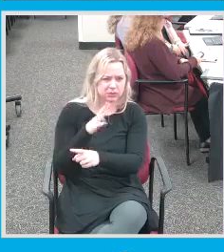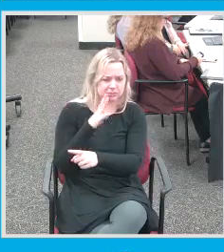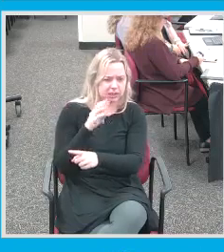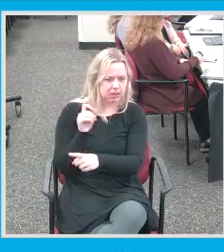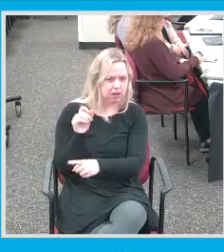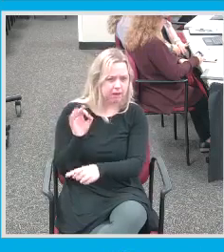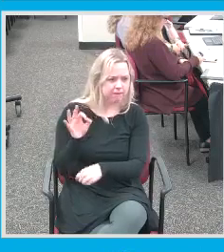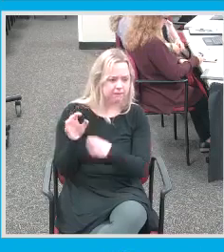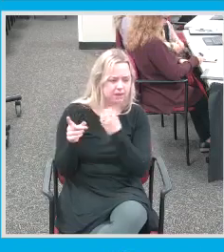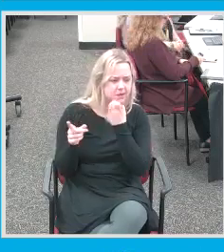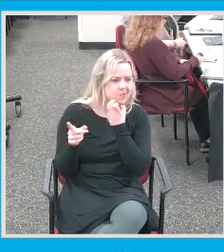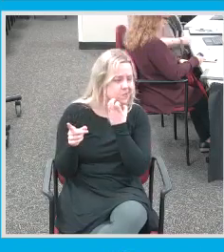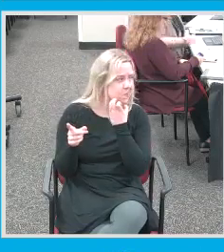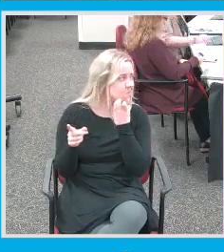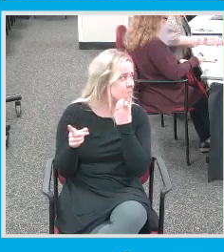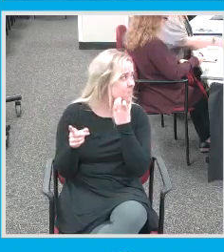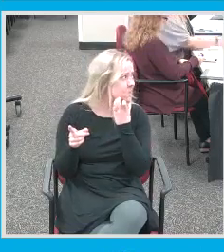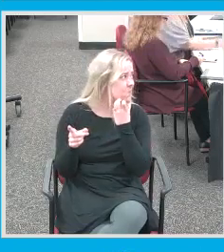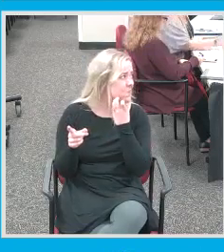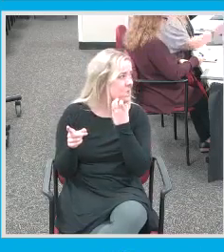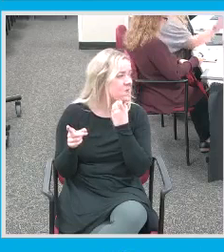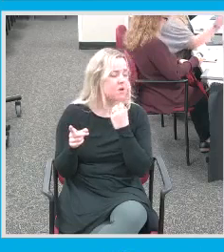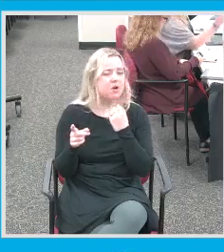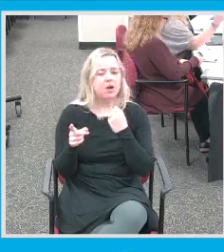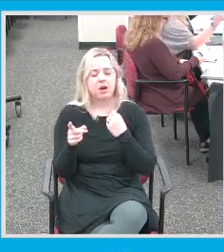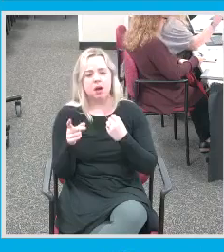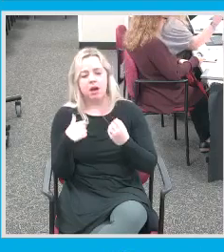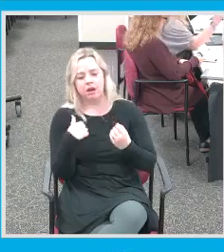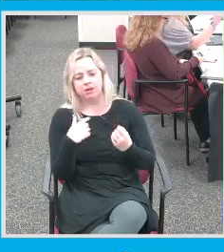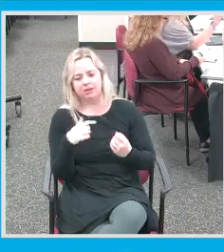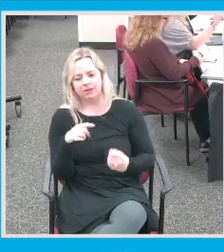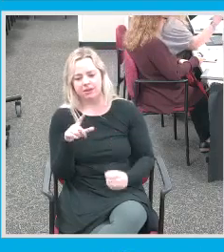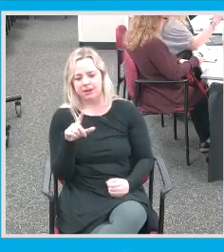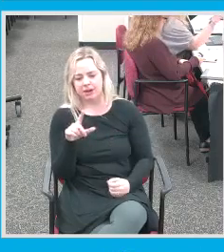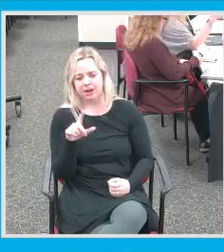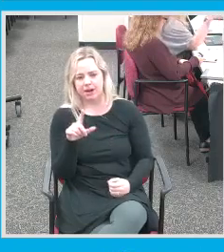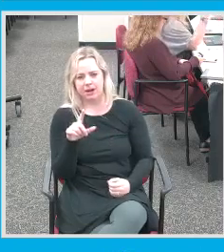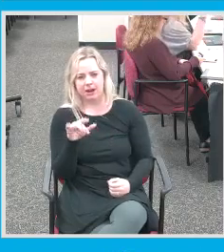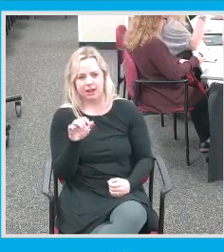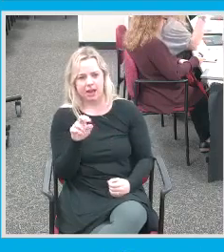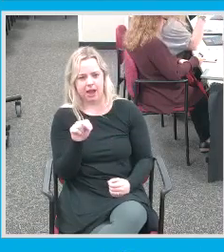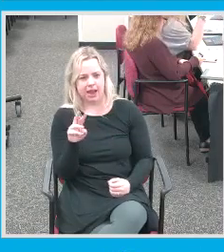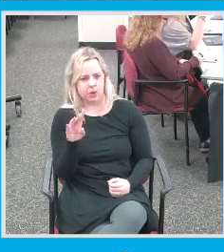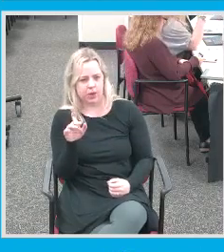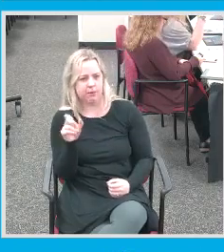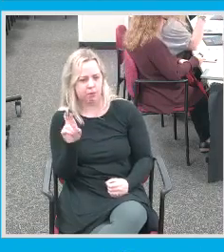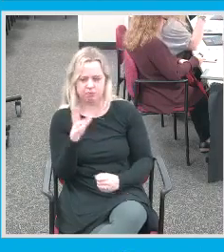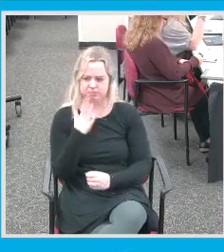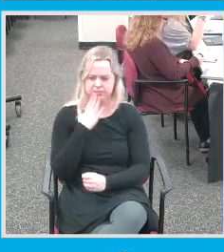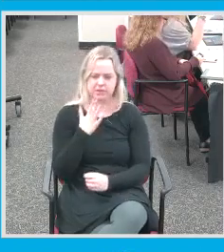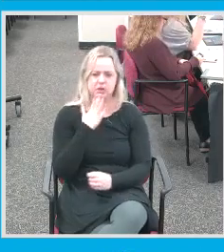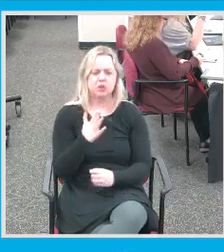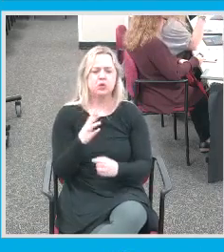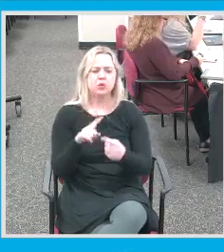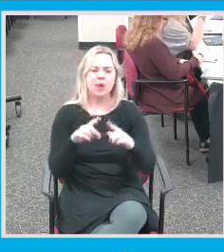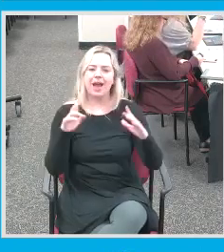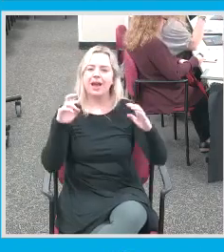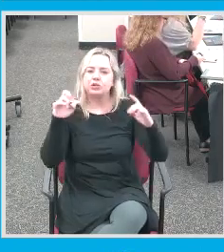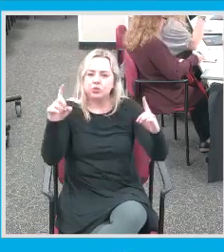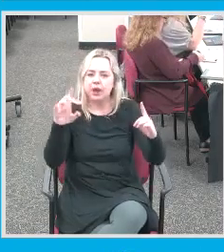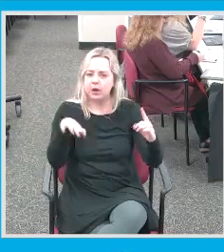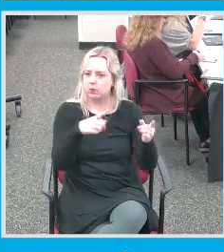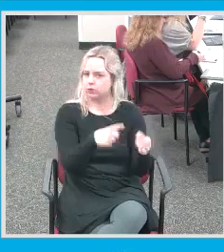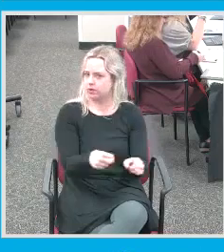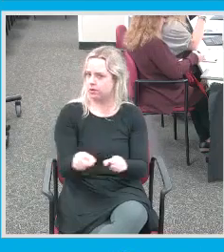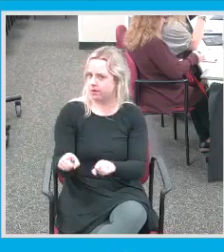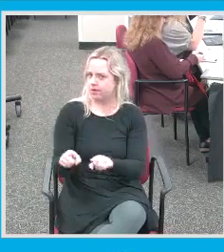Lineweber. Thank you. I didn't want to say his name wrong. But to just get educated around what is happening, and then figure out how we